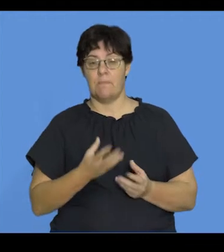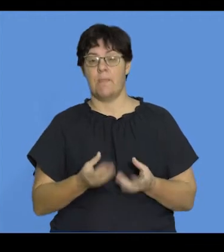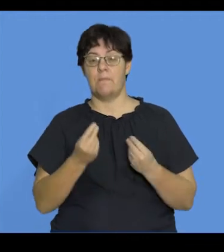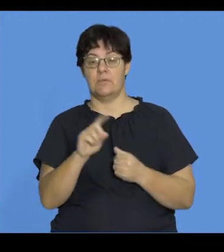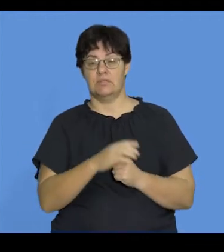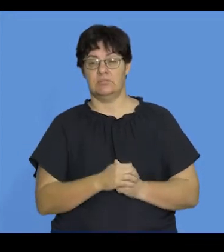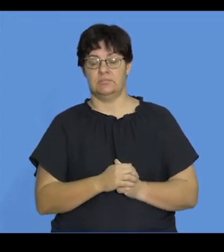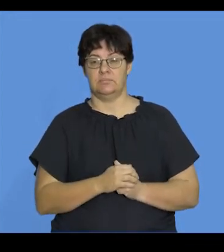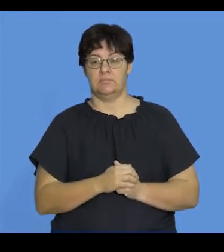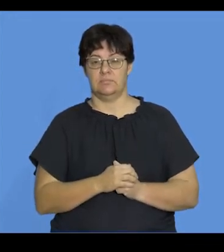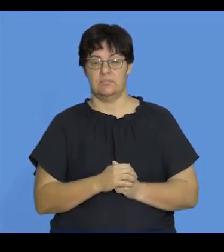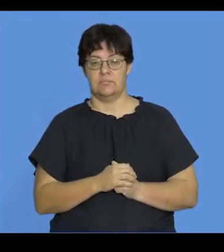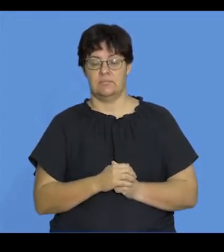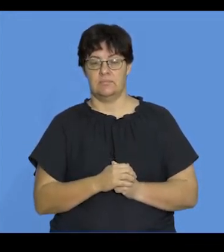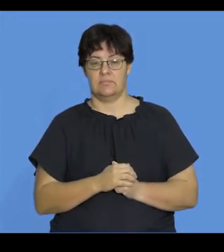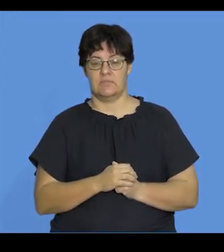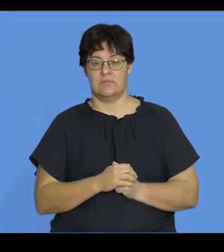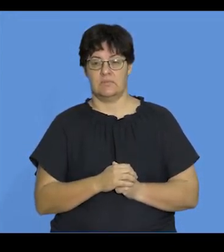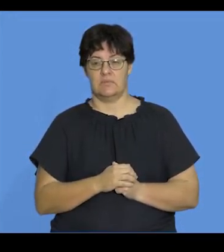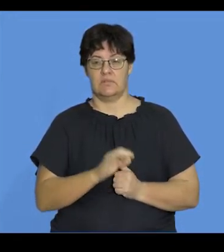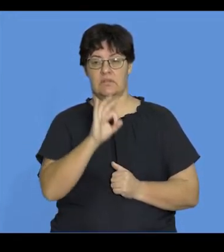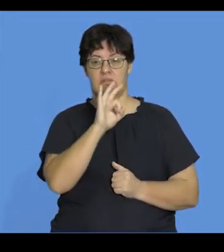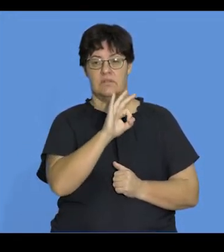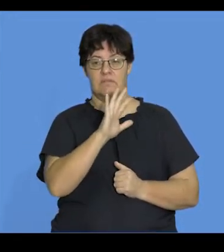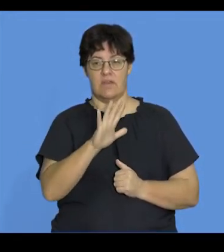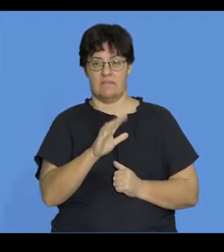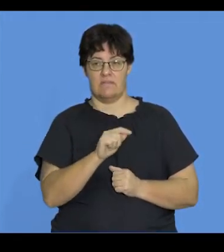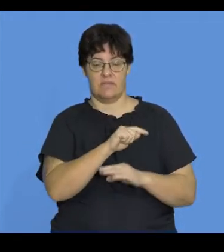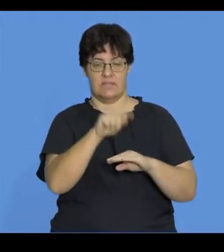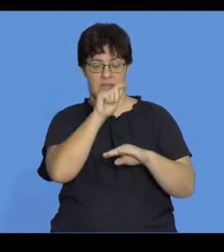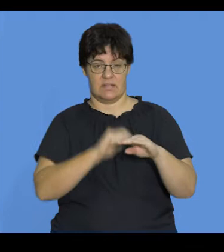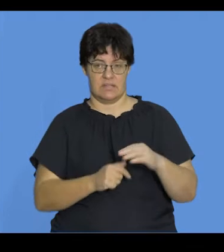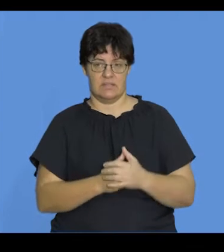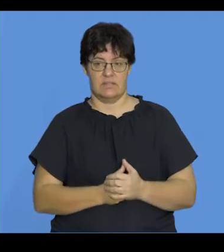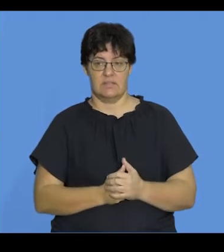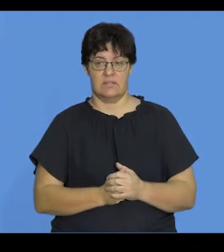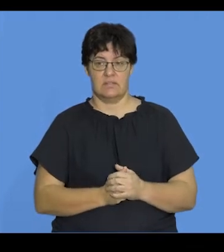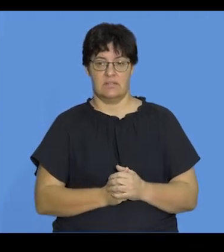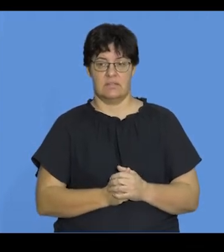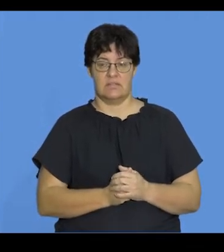get? We'll have 35, okay, divided by